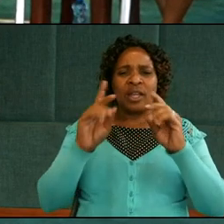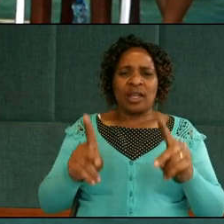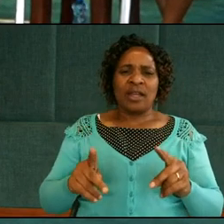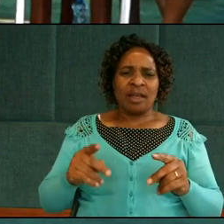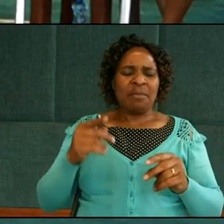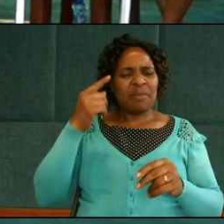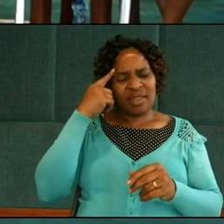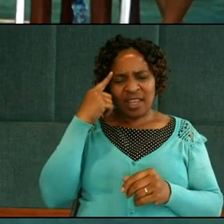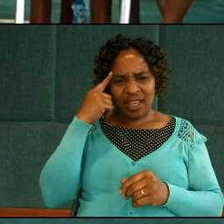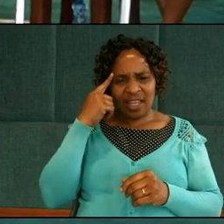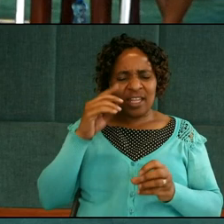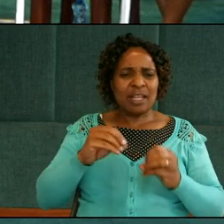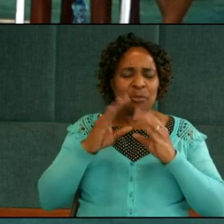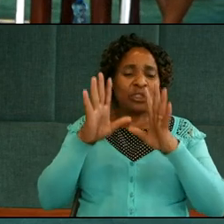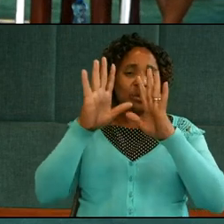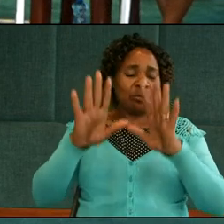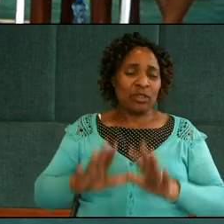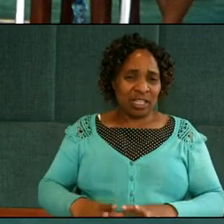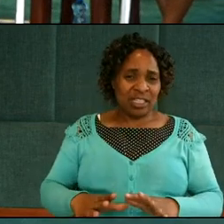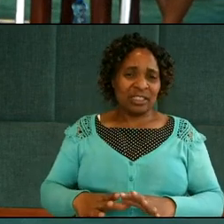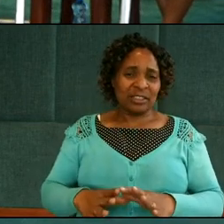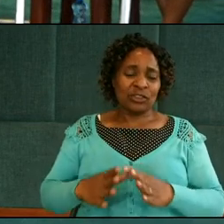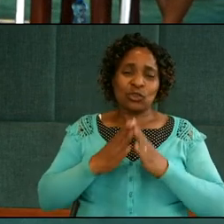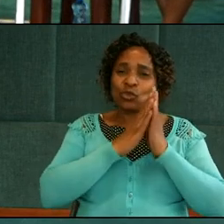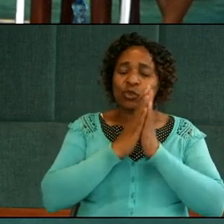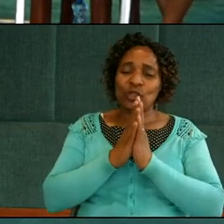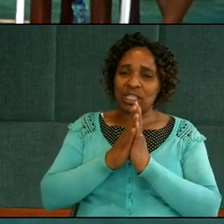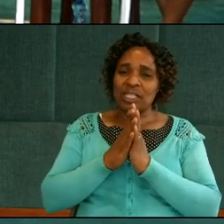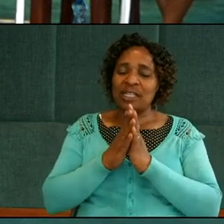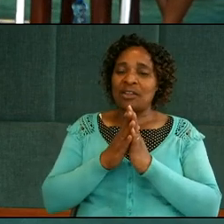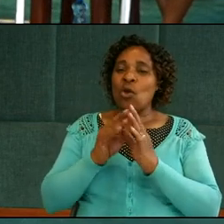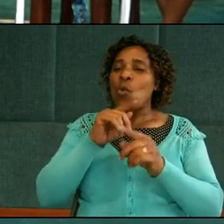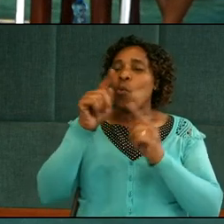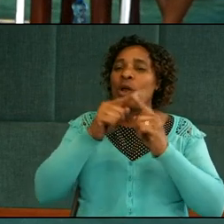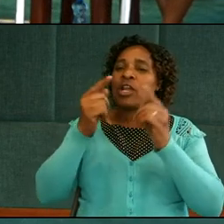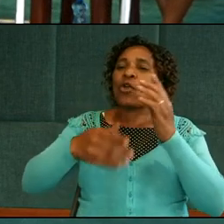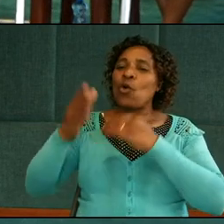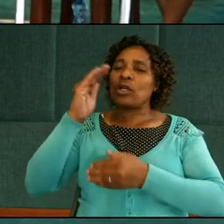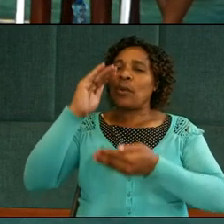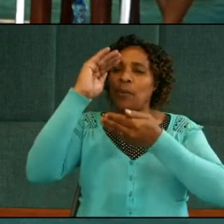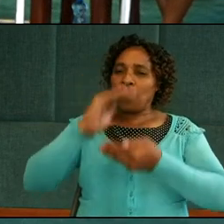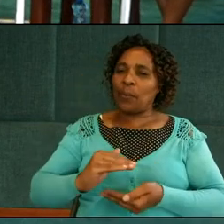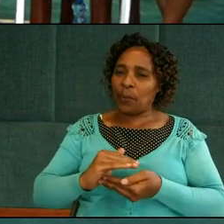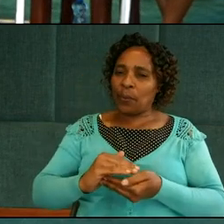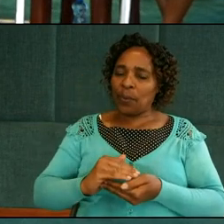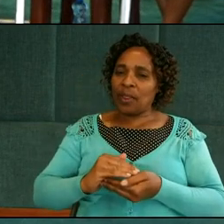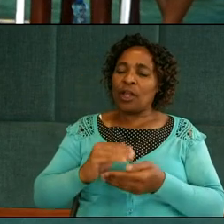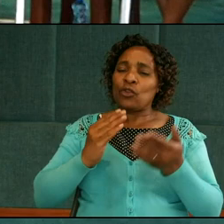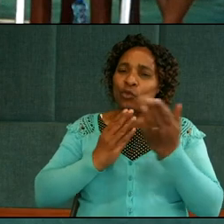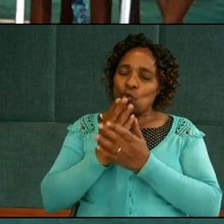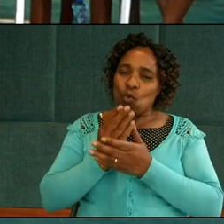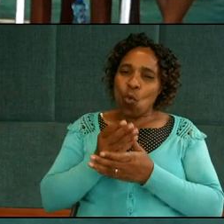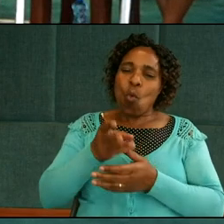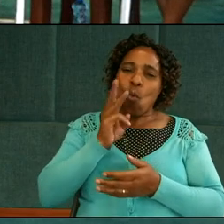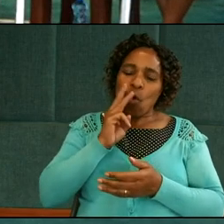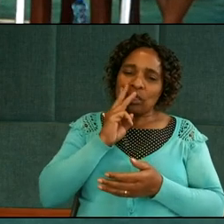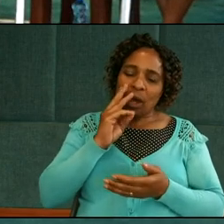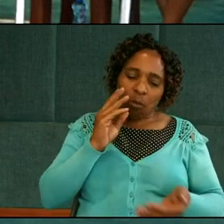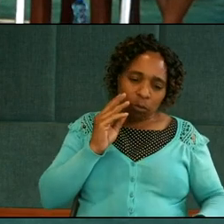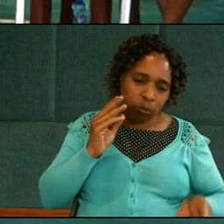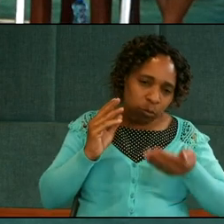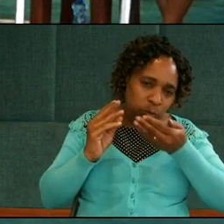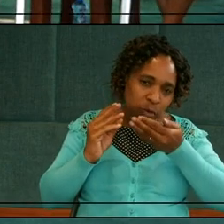the most important part of the of this story is when God reduced them by drinking the water.